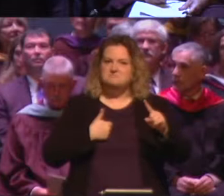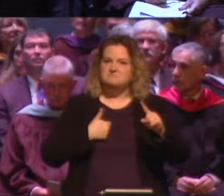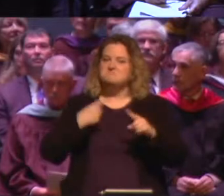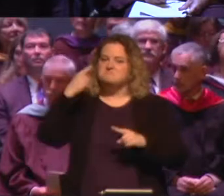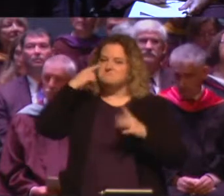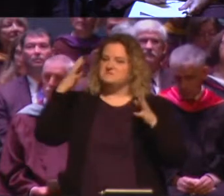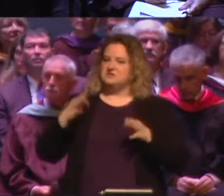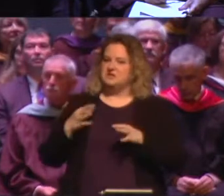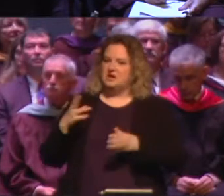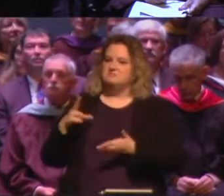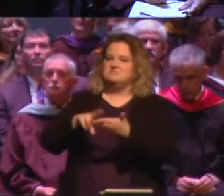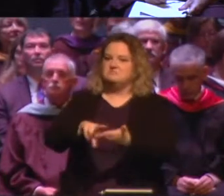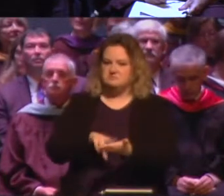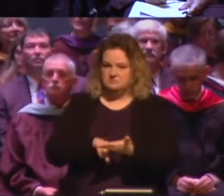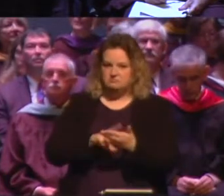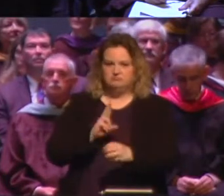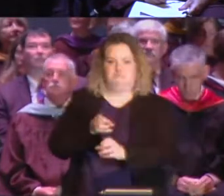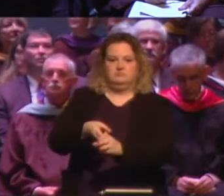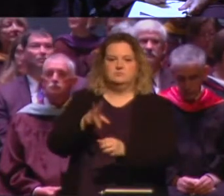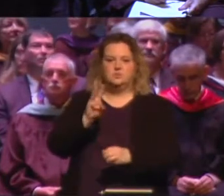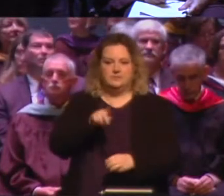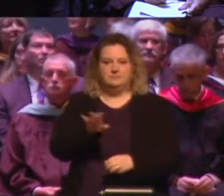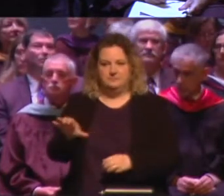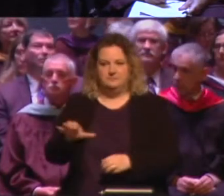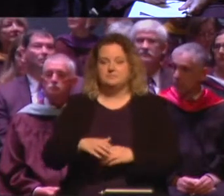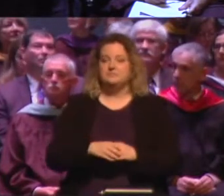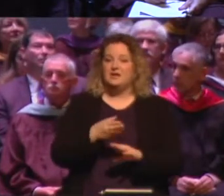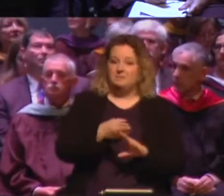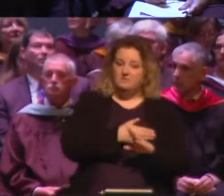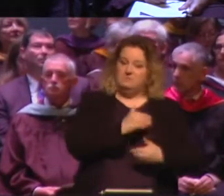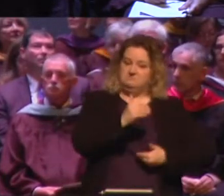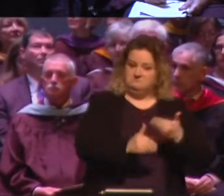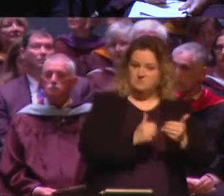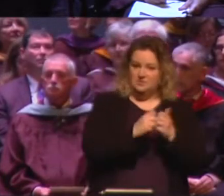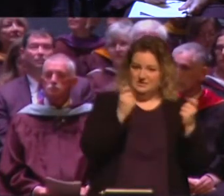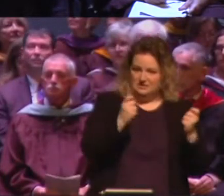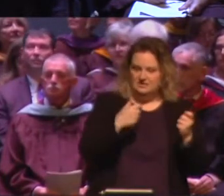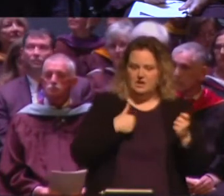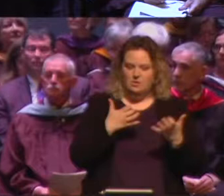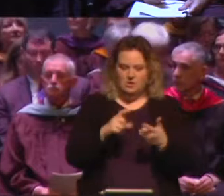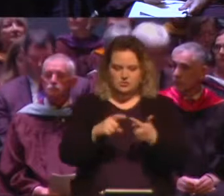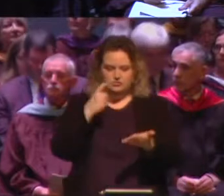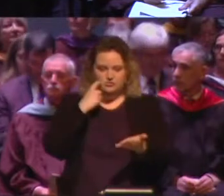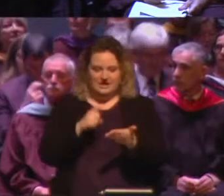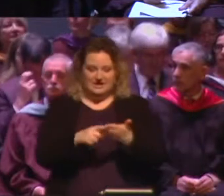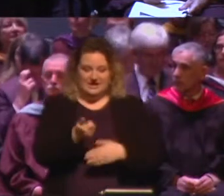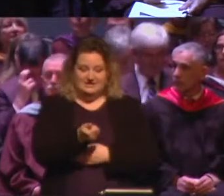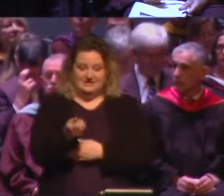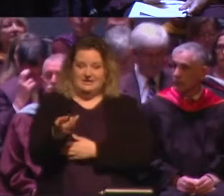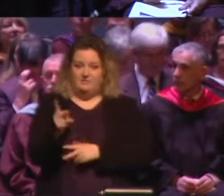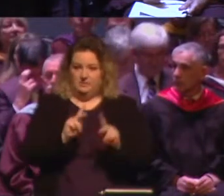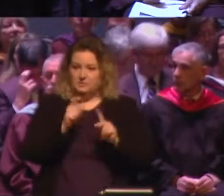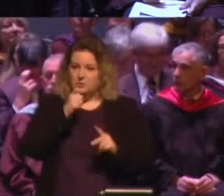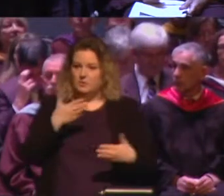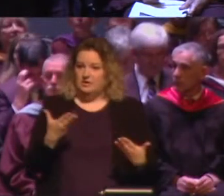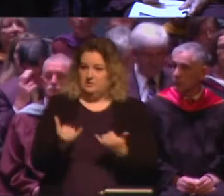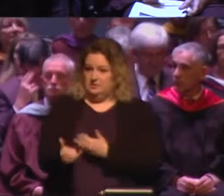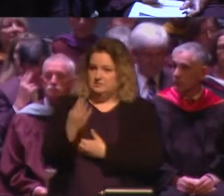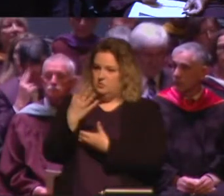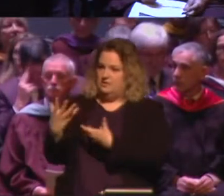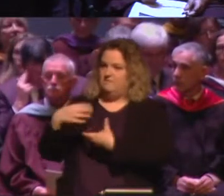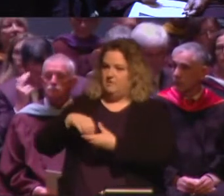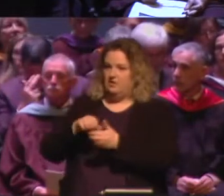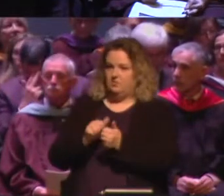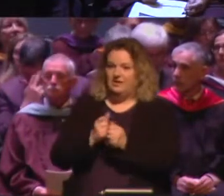Piedmont. Before we proceed with the ceremony, I want to recognize several individuals who are here this morning to participate